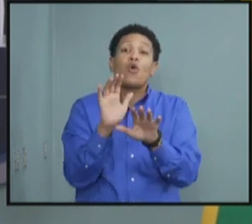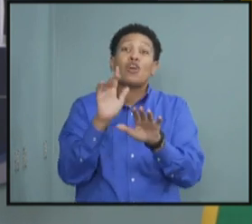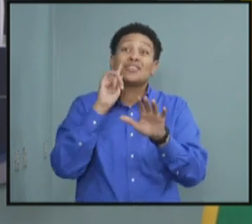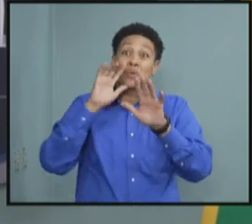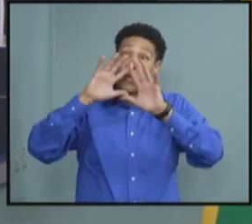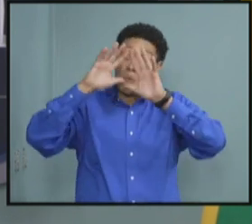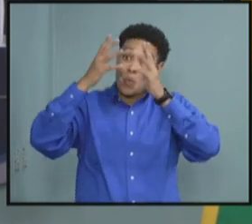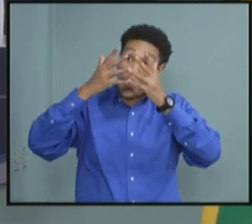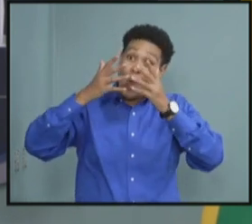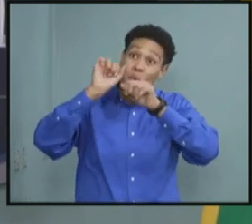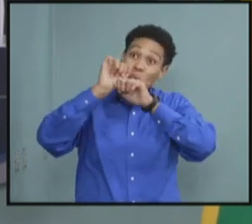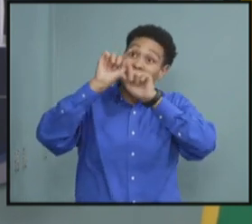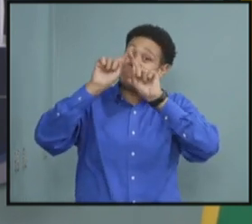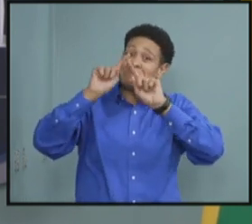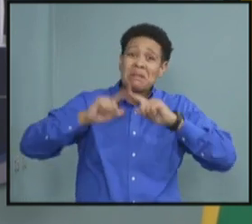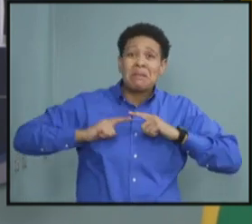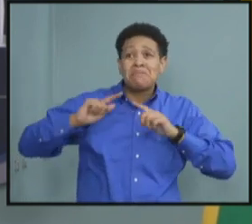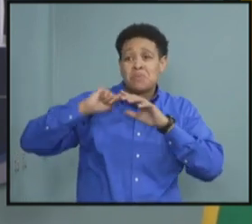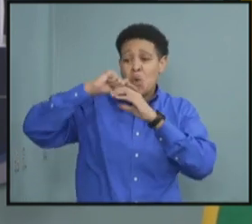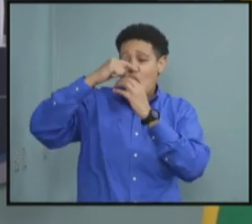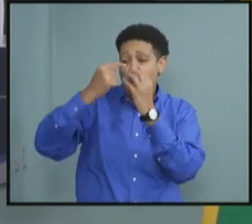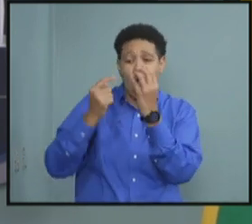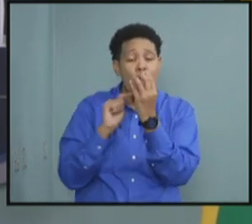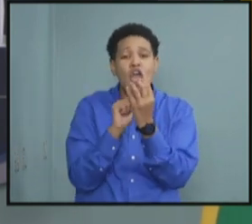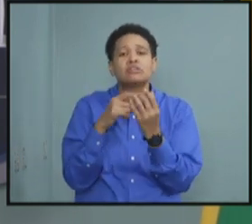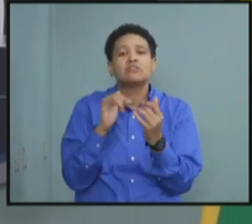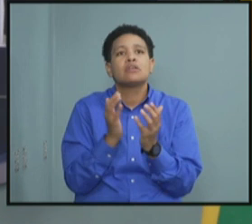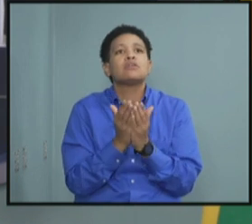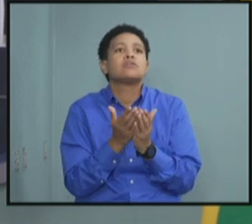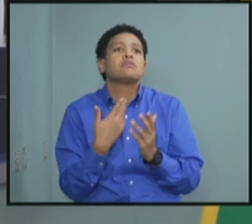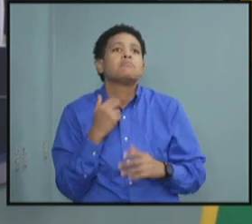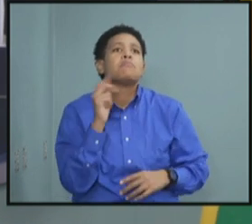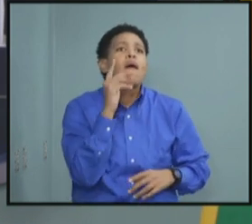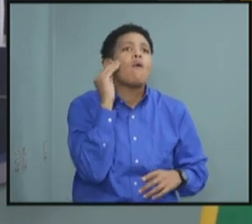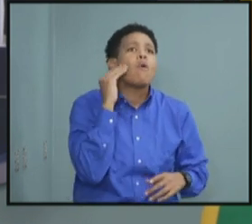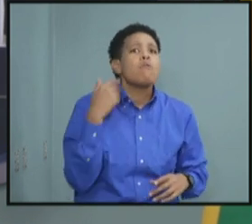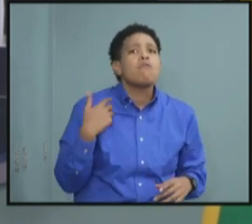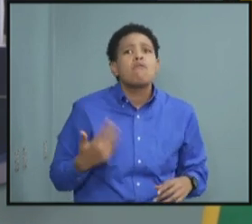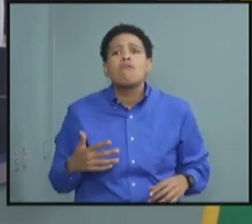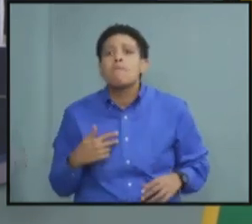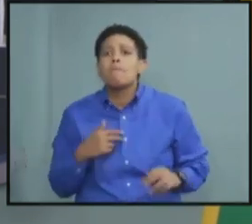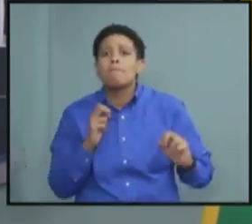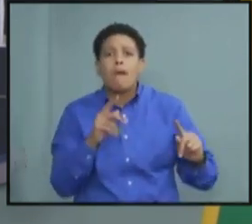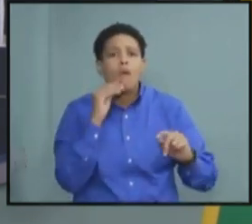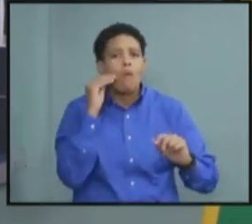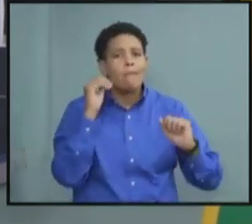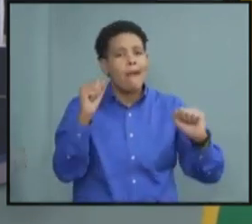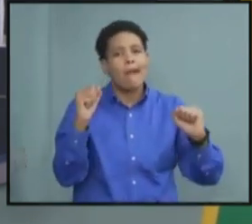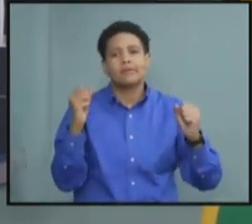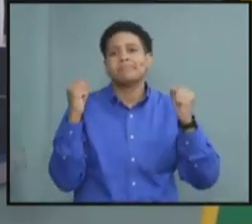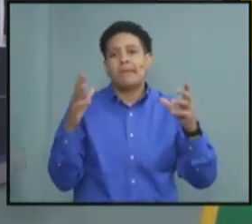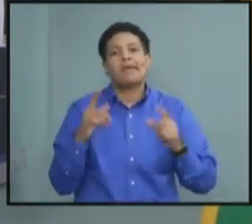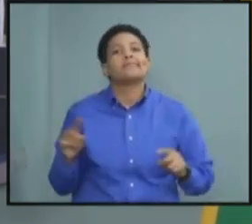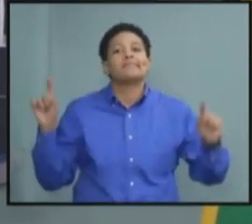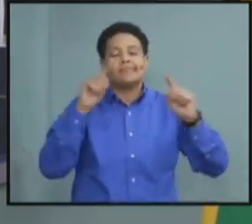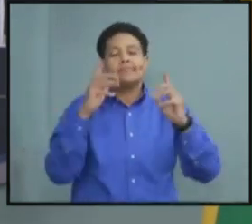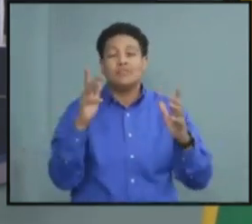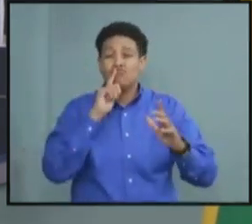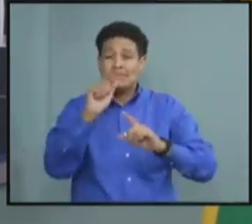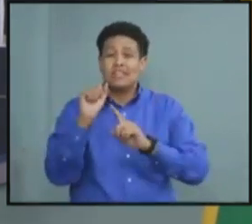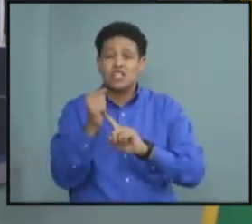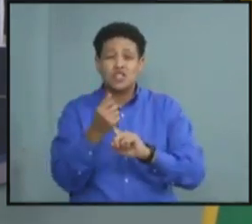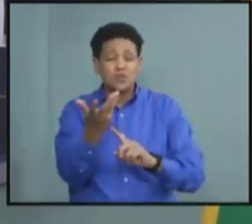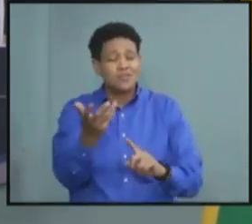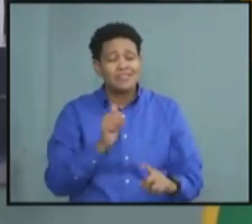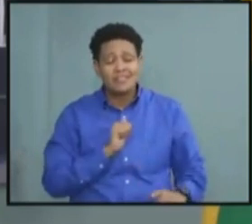that are still on ships trying to get back to their home countries. It is a situation